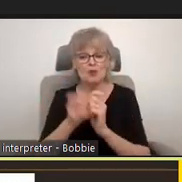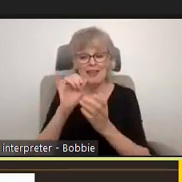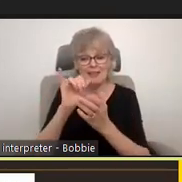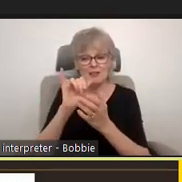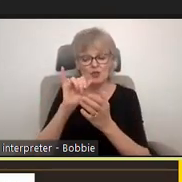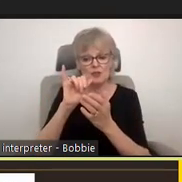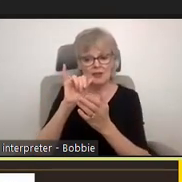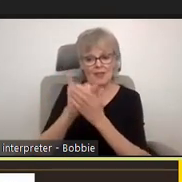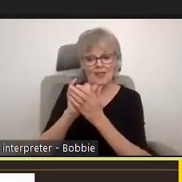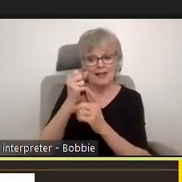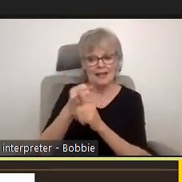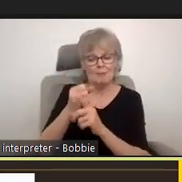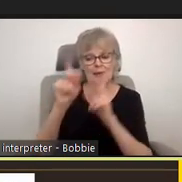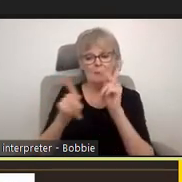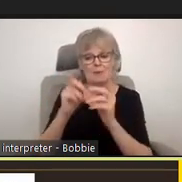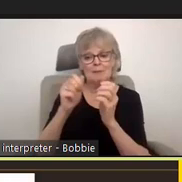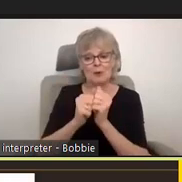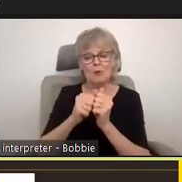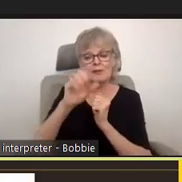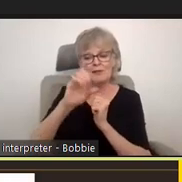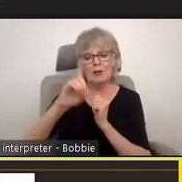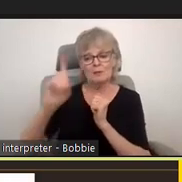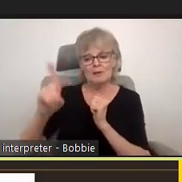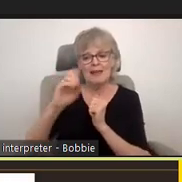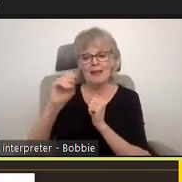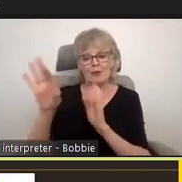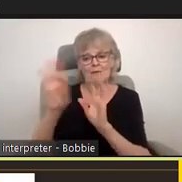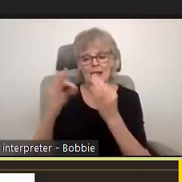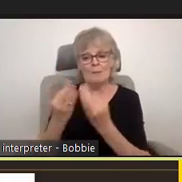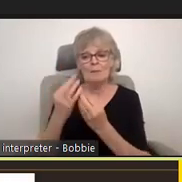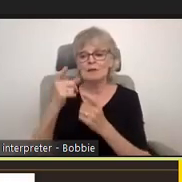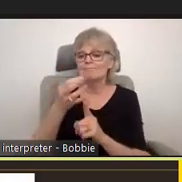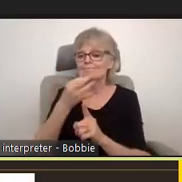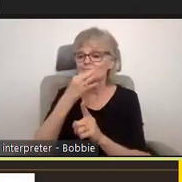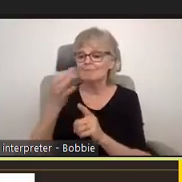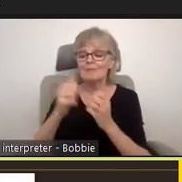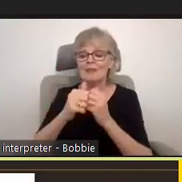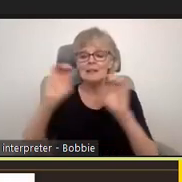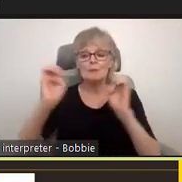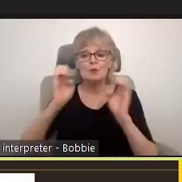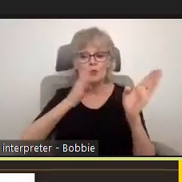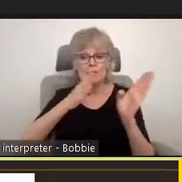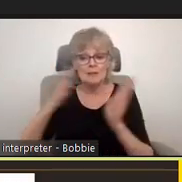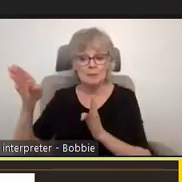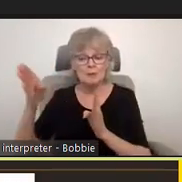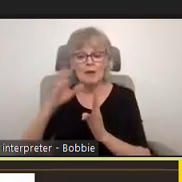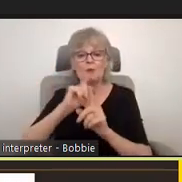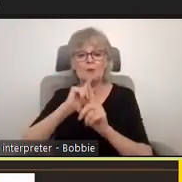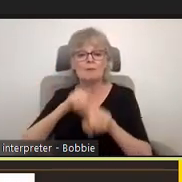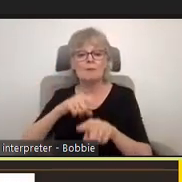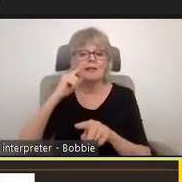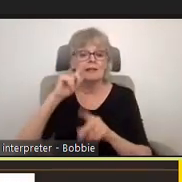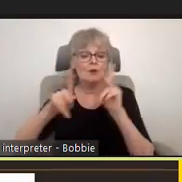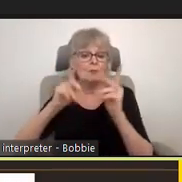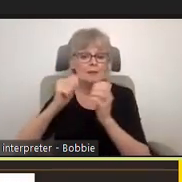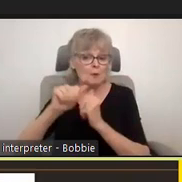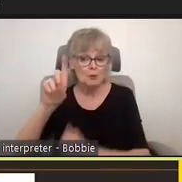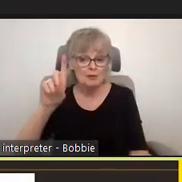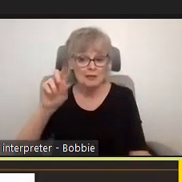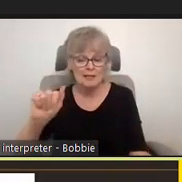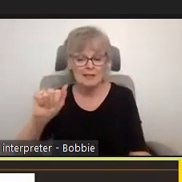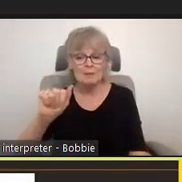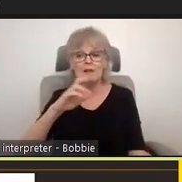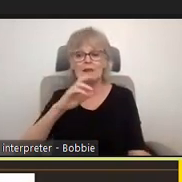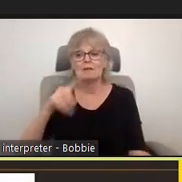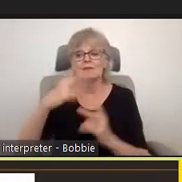families. Vicki has extensive expertise in emergency preparedness and response for people with disabilities, and so we